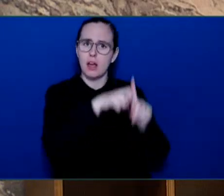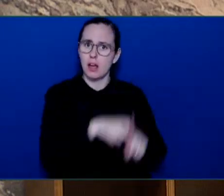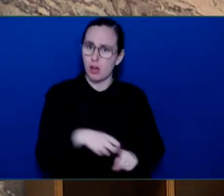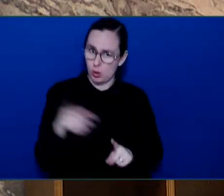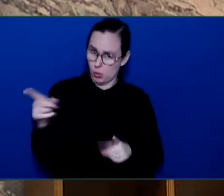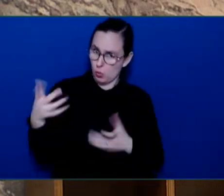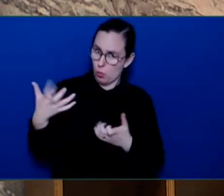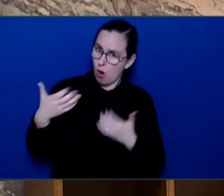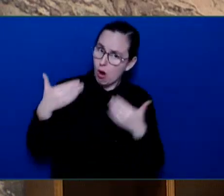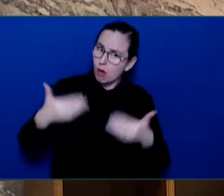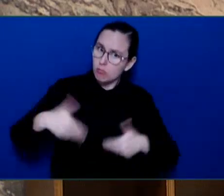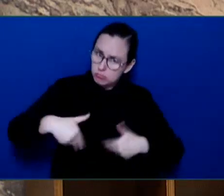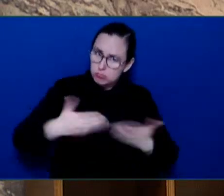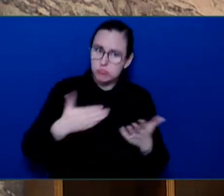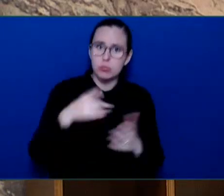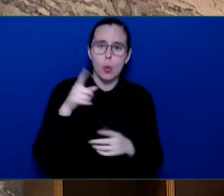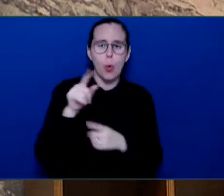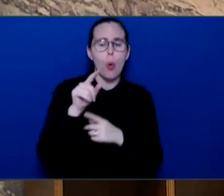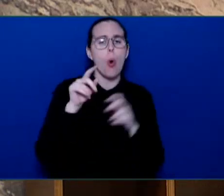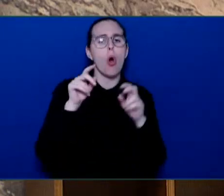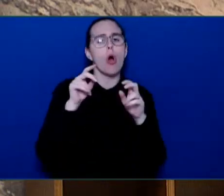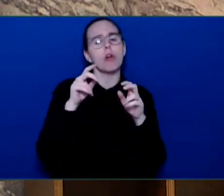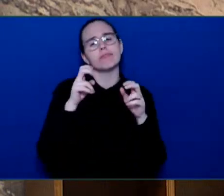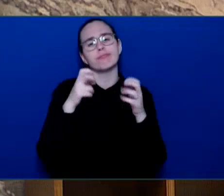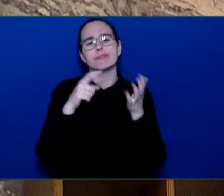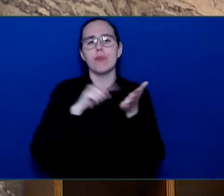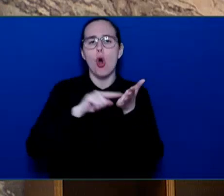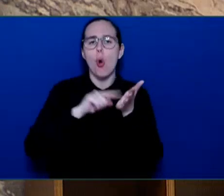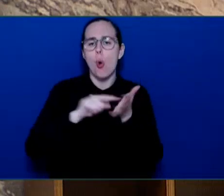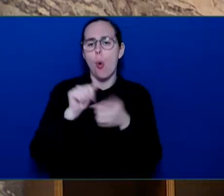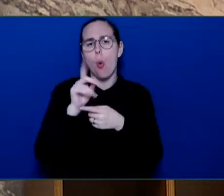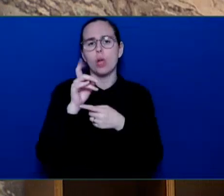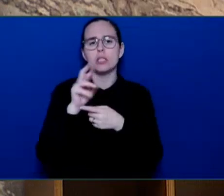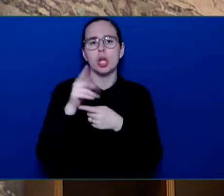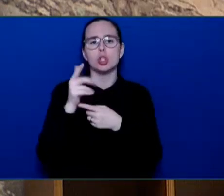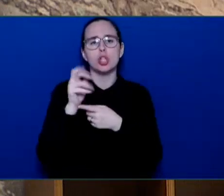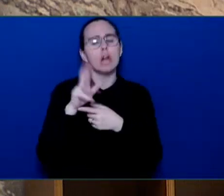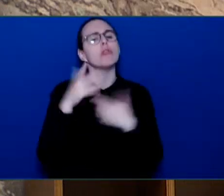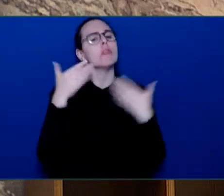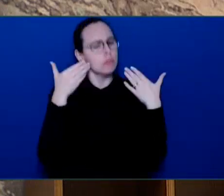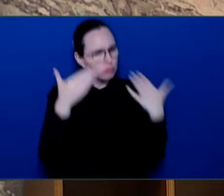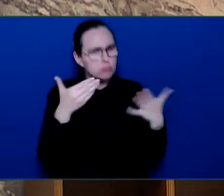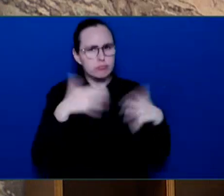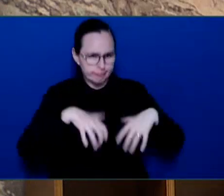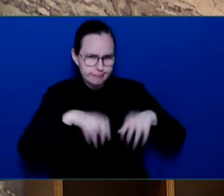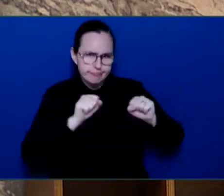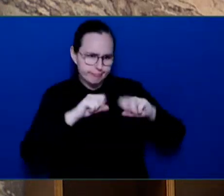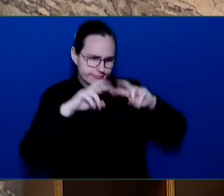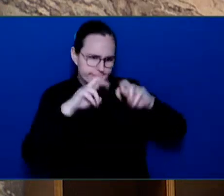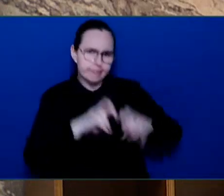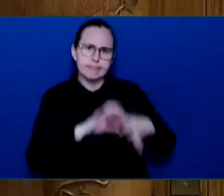full audit into the rebuilding of Lytton? Surely that's the least that this government can do.